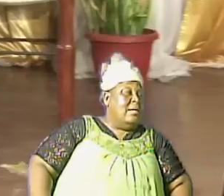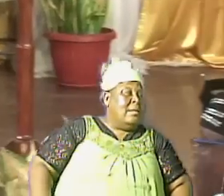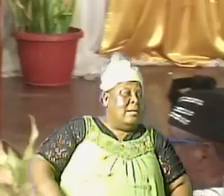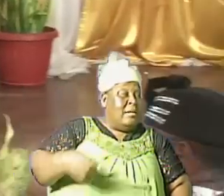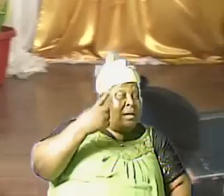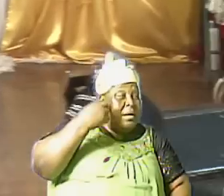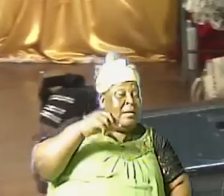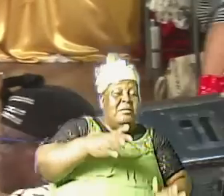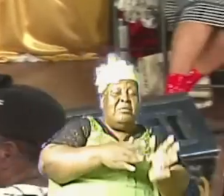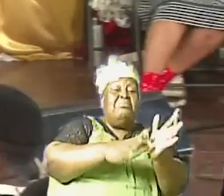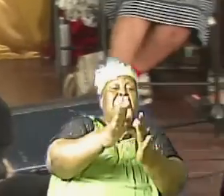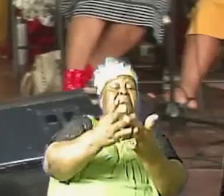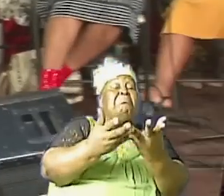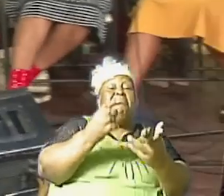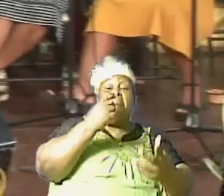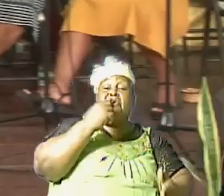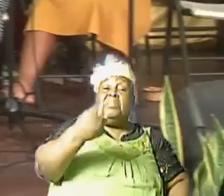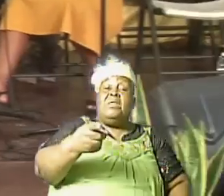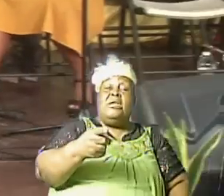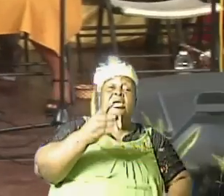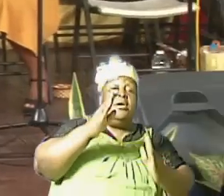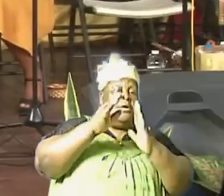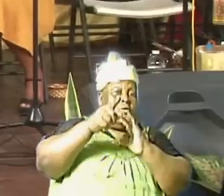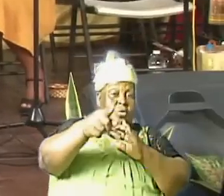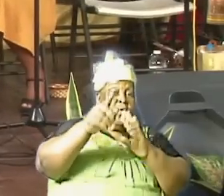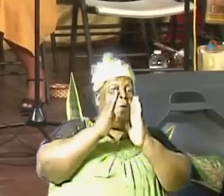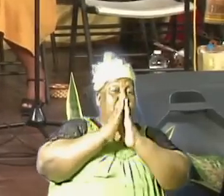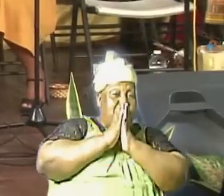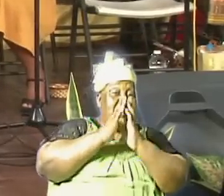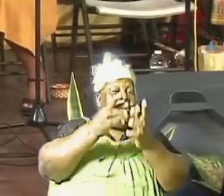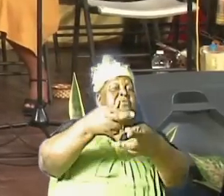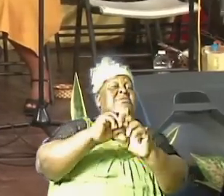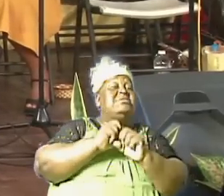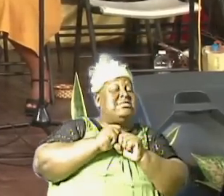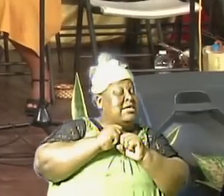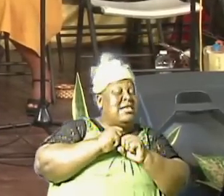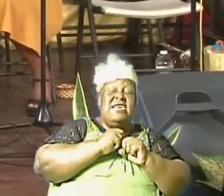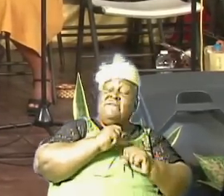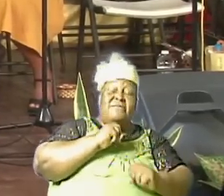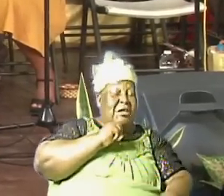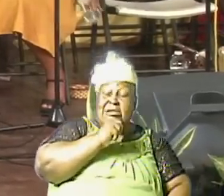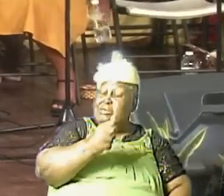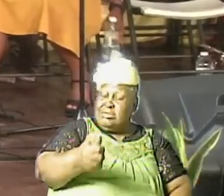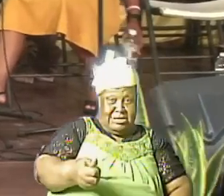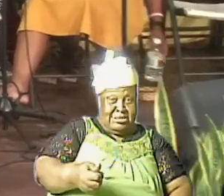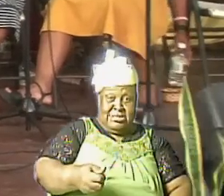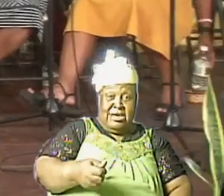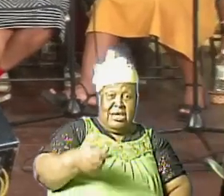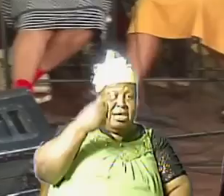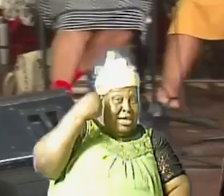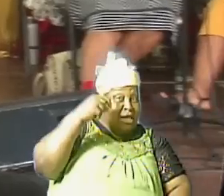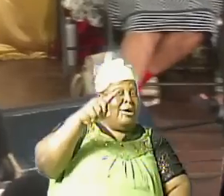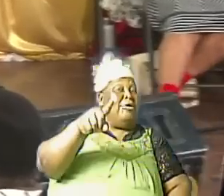Because the Bible said, you pray and receive not.